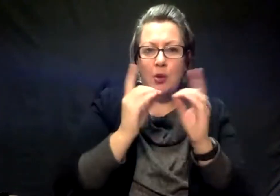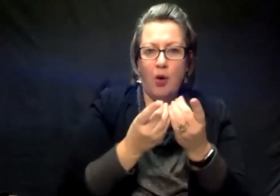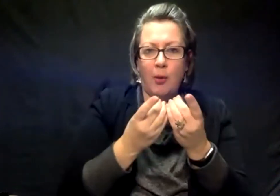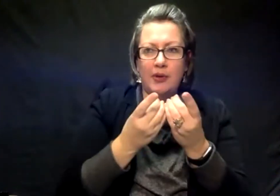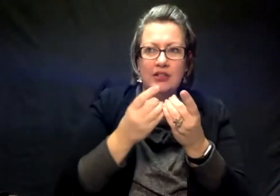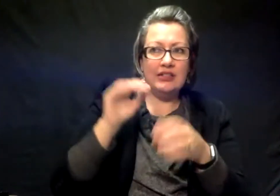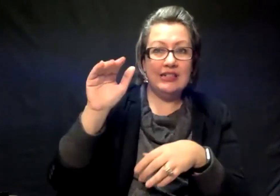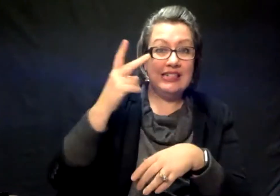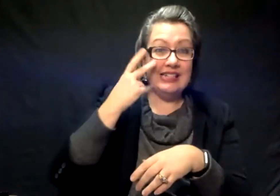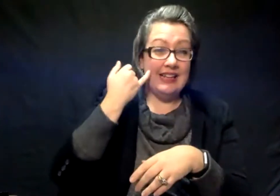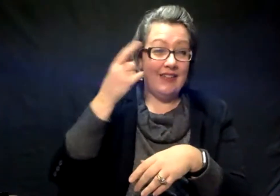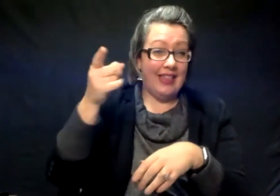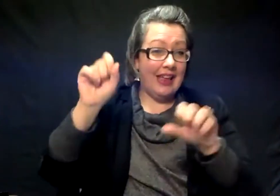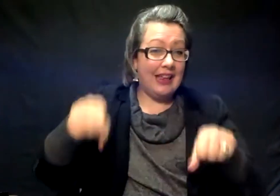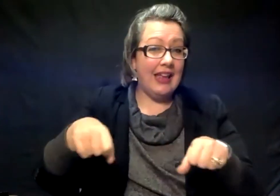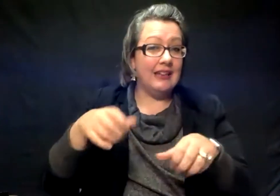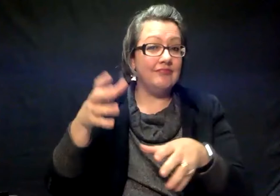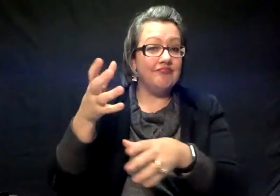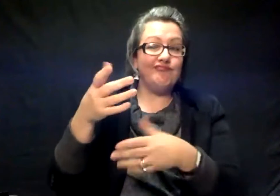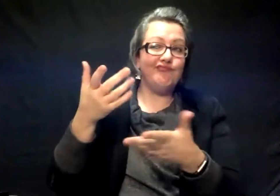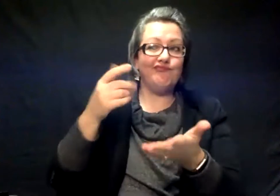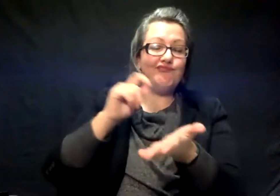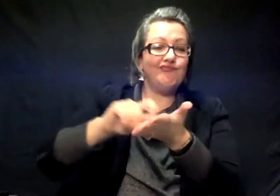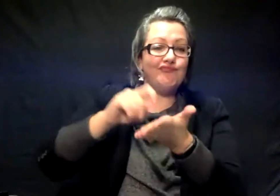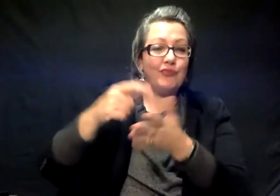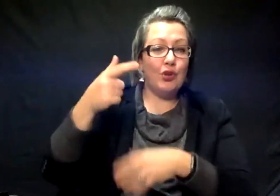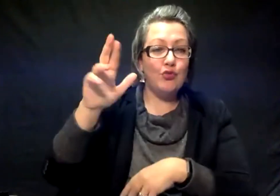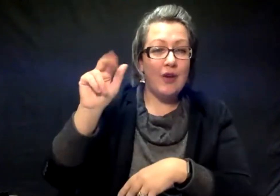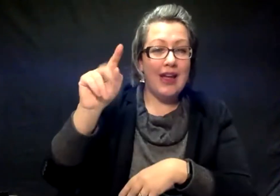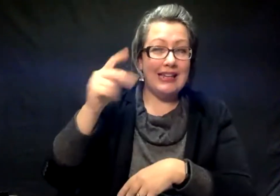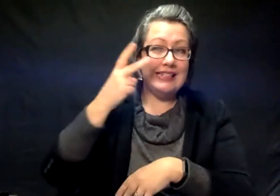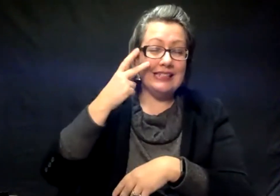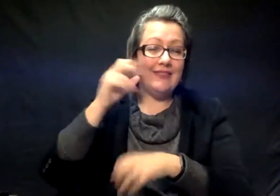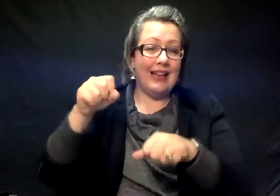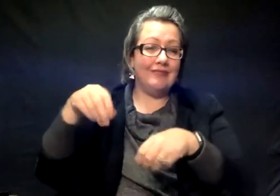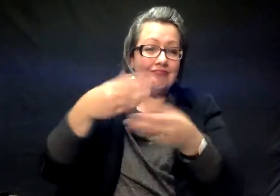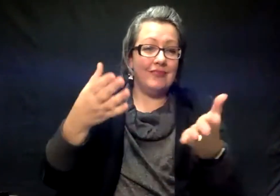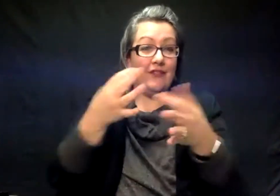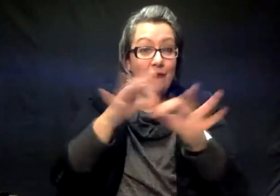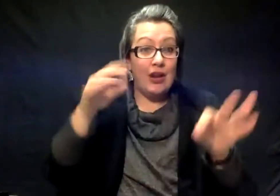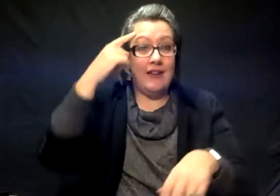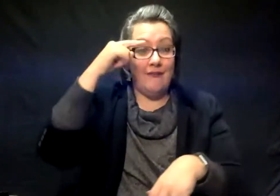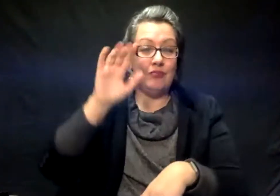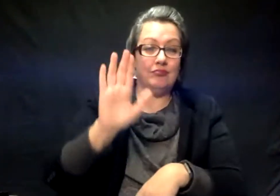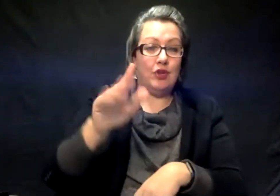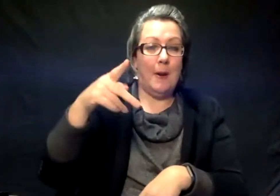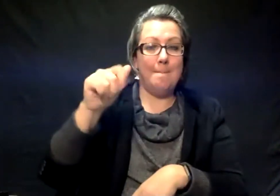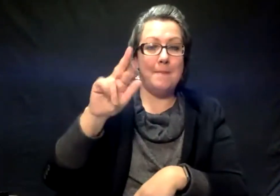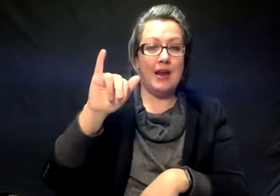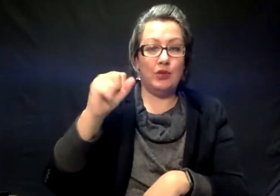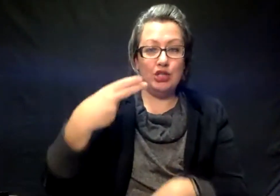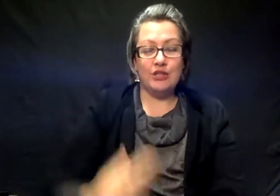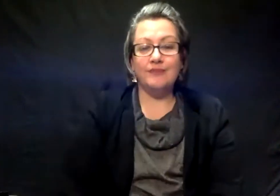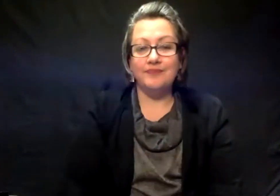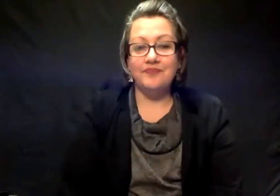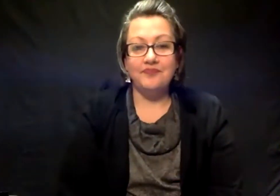if nothing works there, contact the fire department and see if they can get a grant and if that can be provided